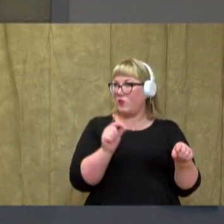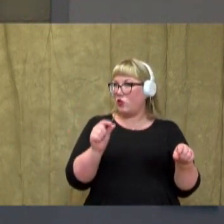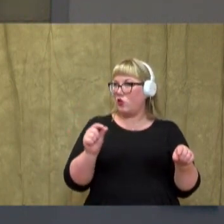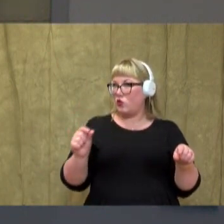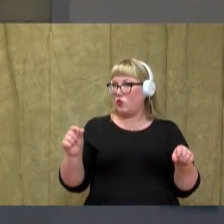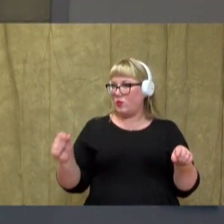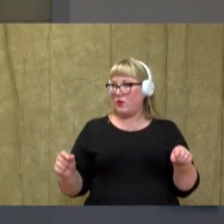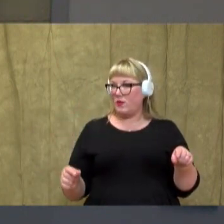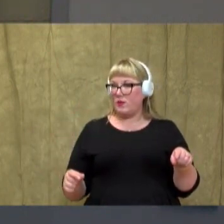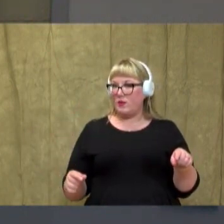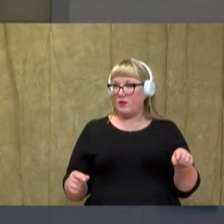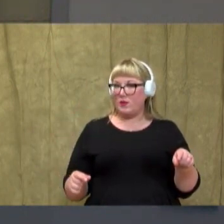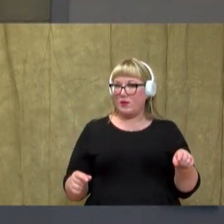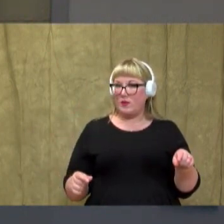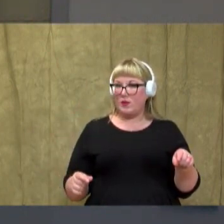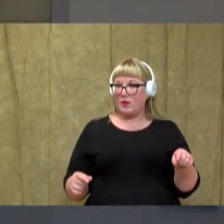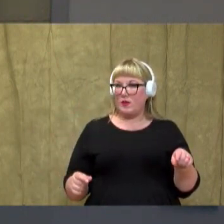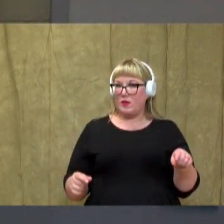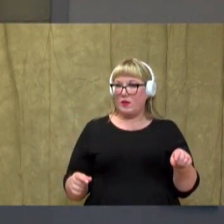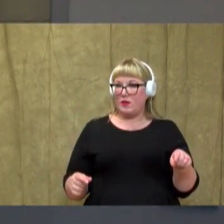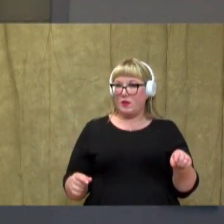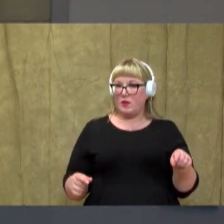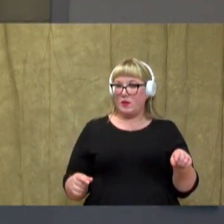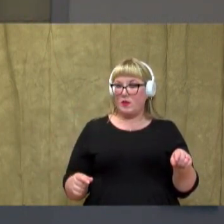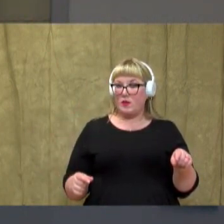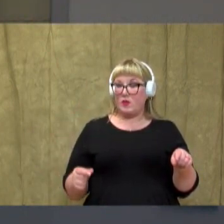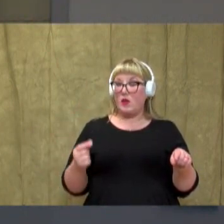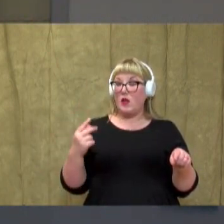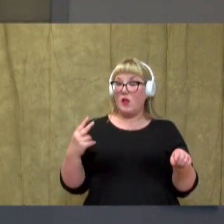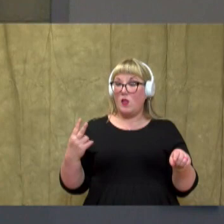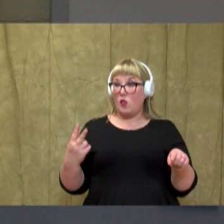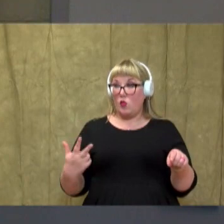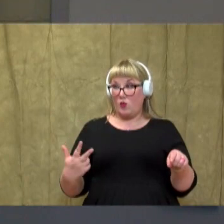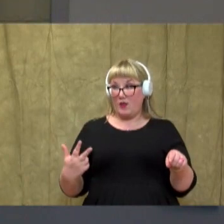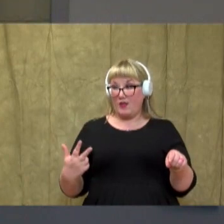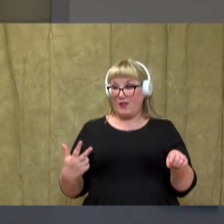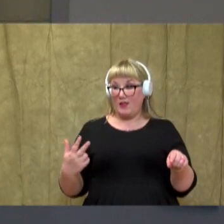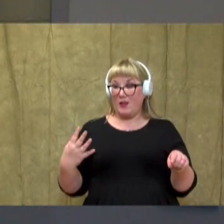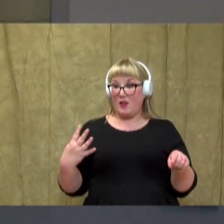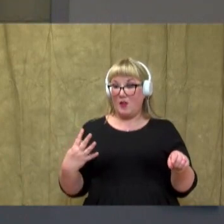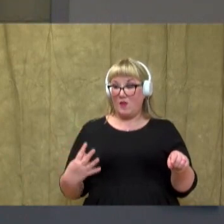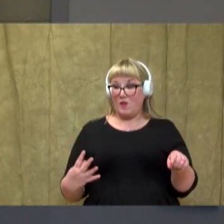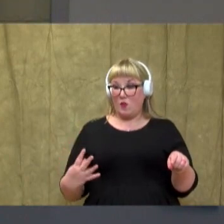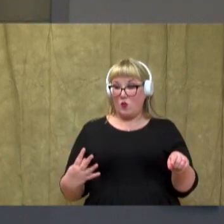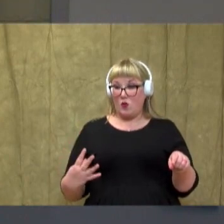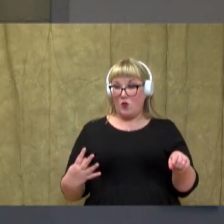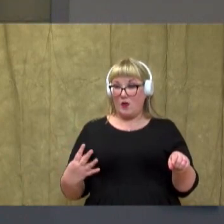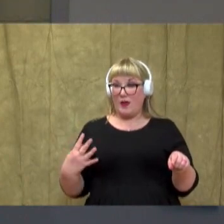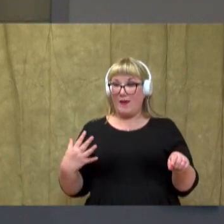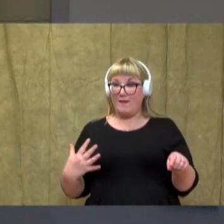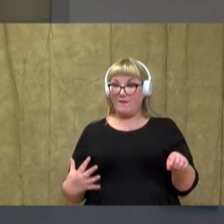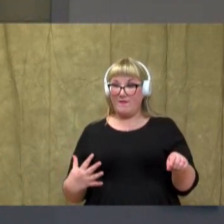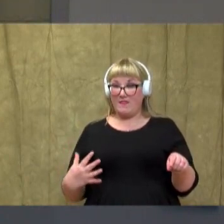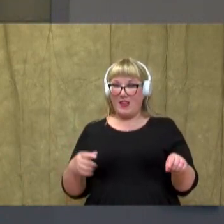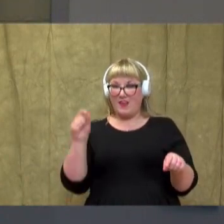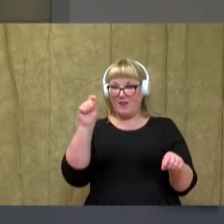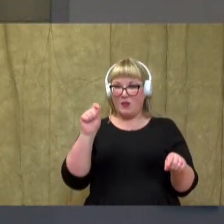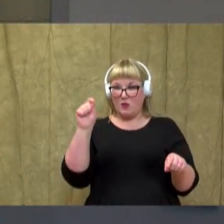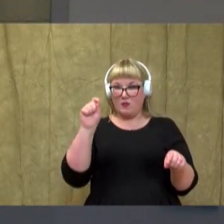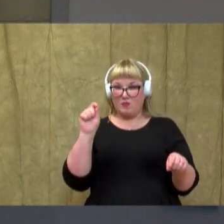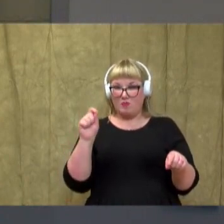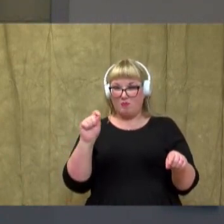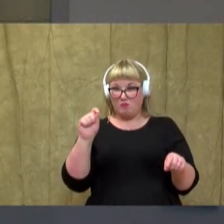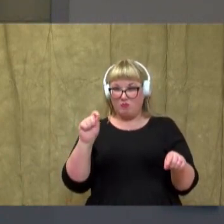ones place. 1, 2, 3, 4, 5.